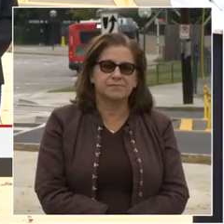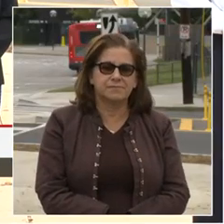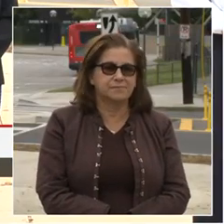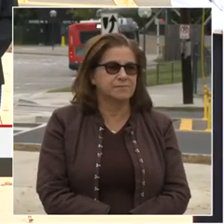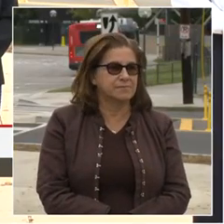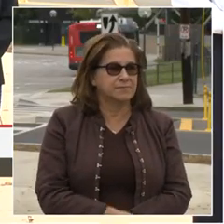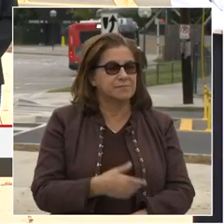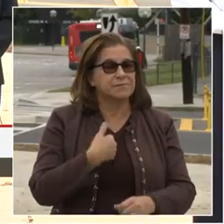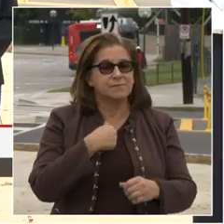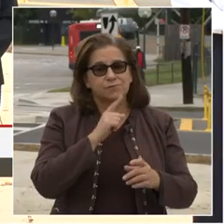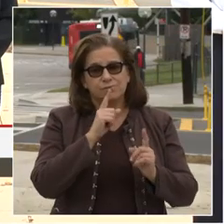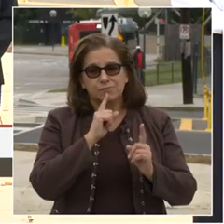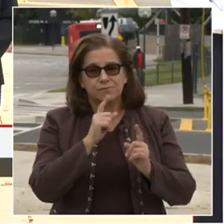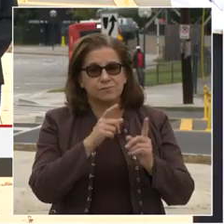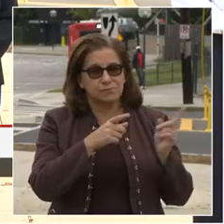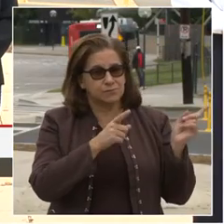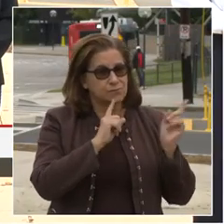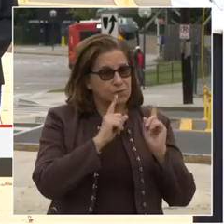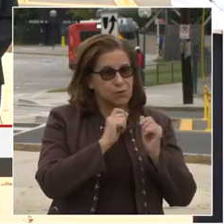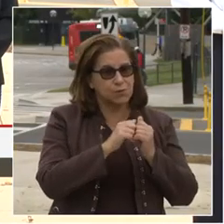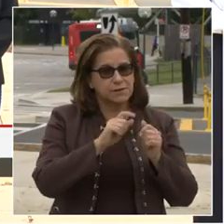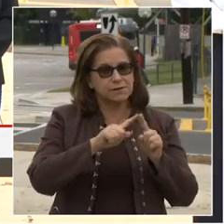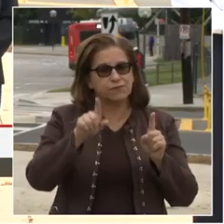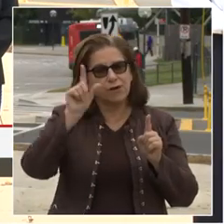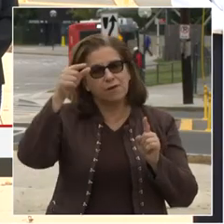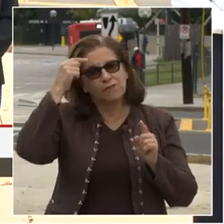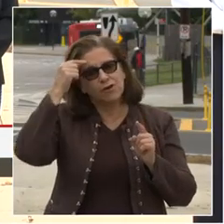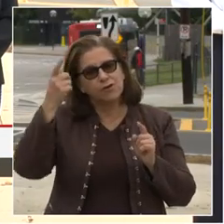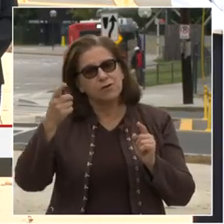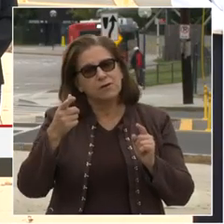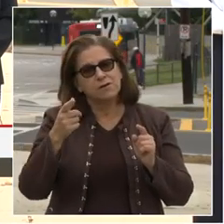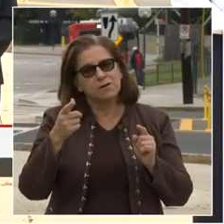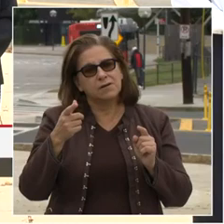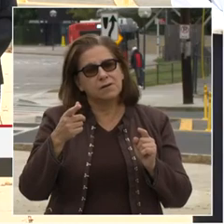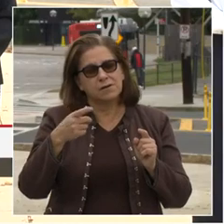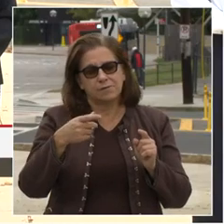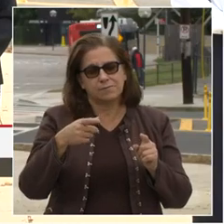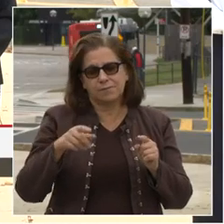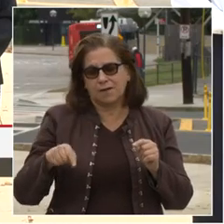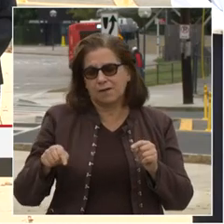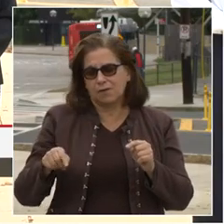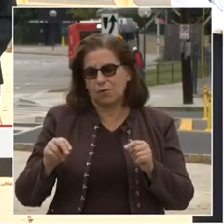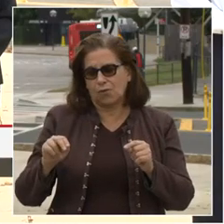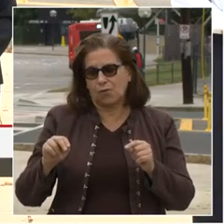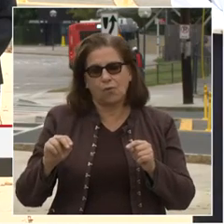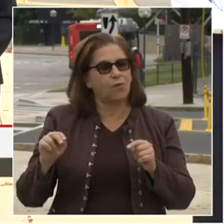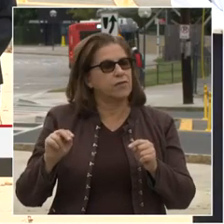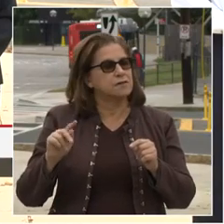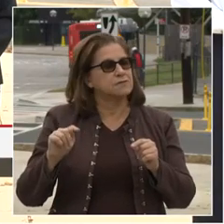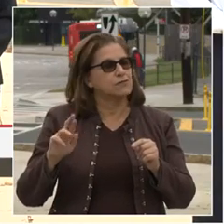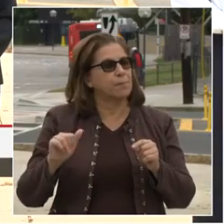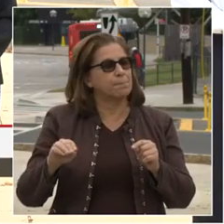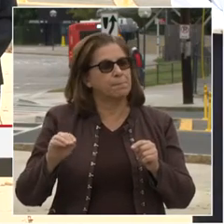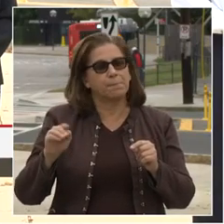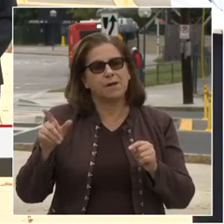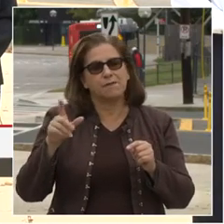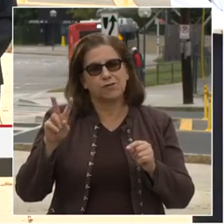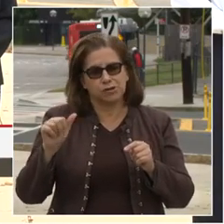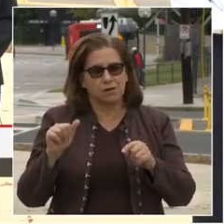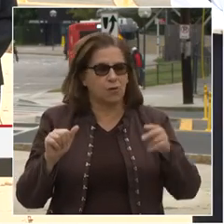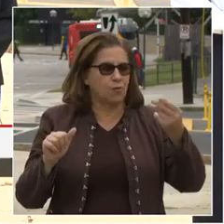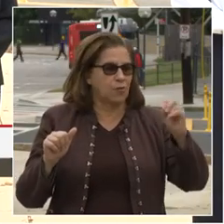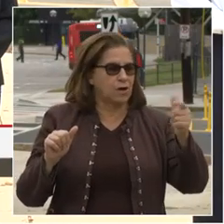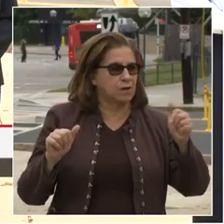asked Governors Northam's and Hogan's spokesperson about that. They said they hadn't heard anything. So what happened? Were